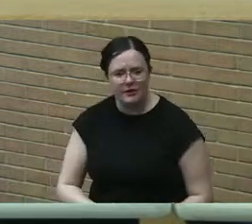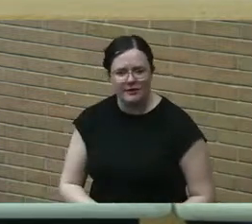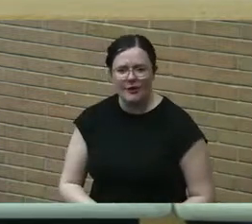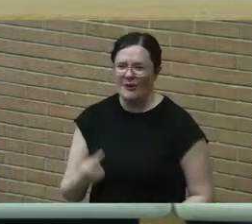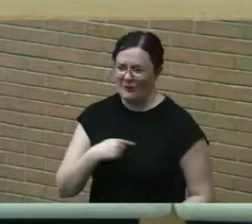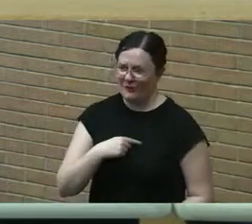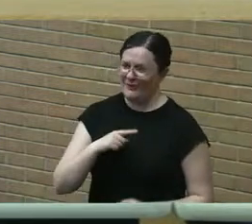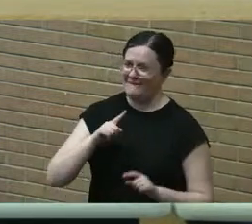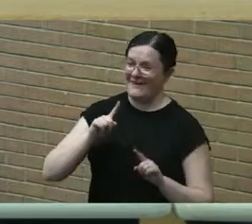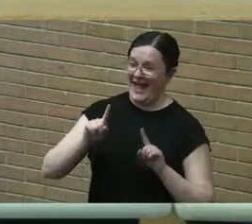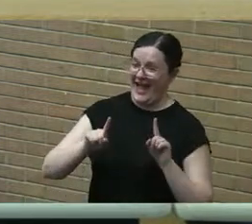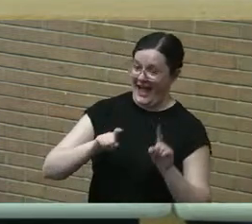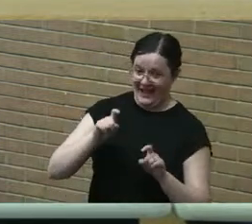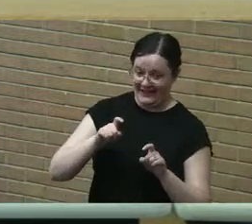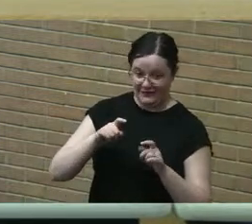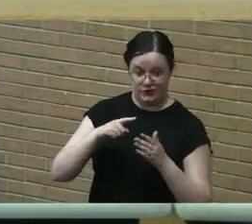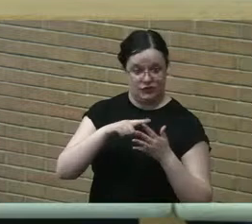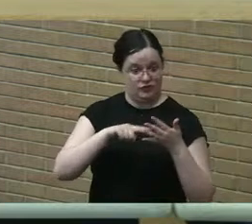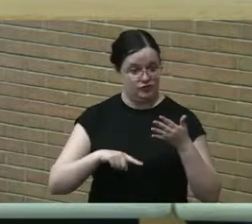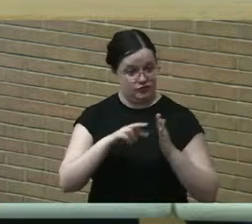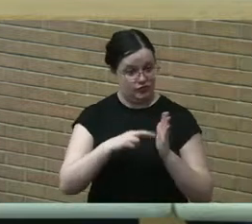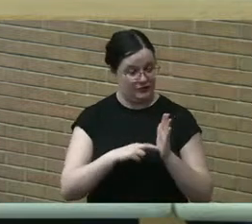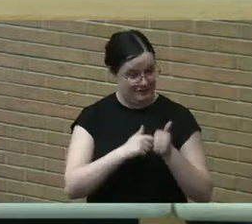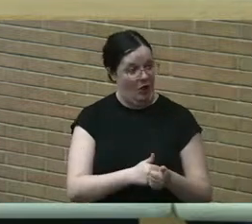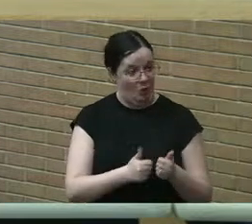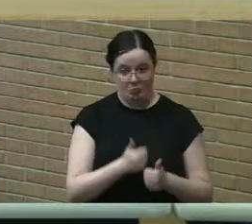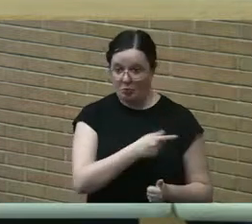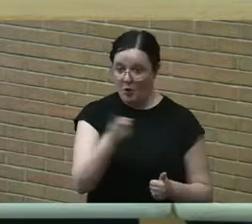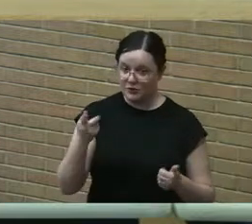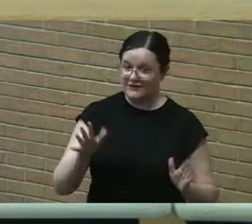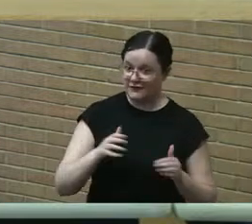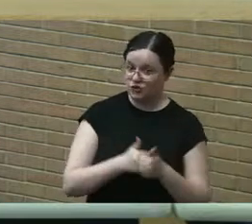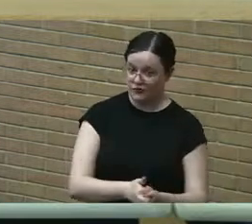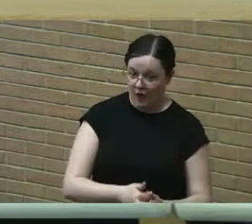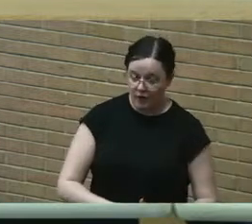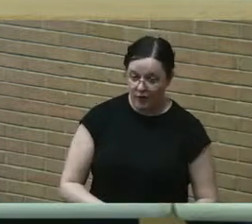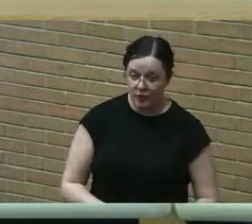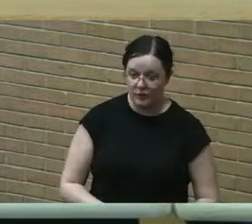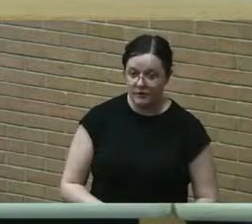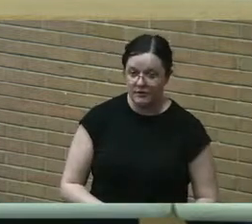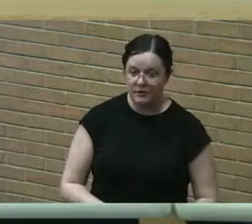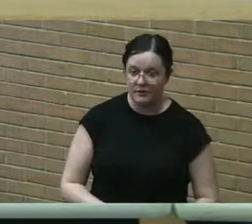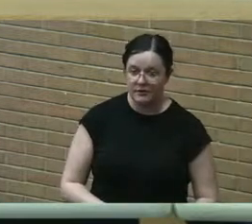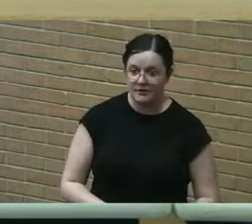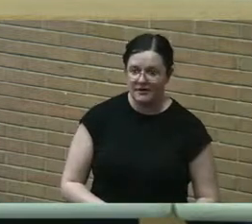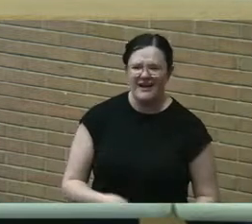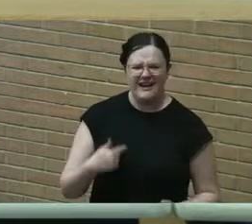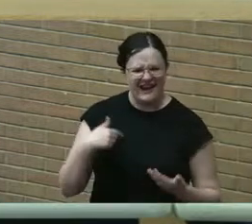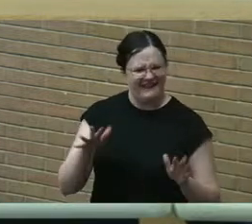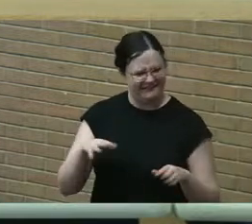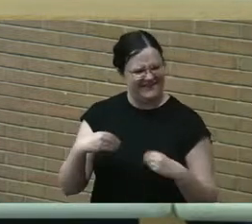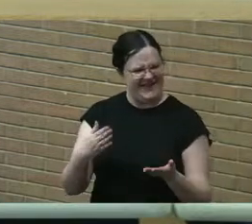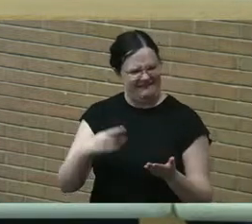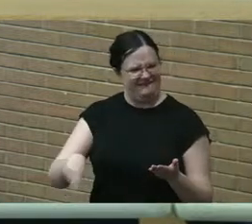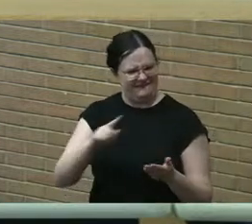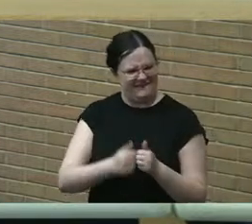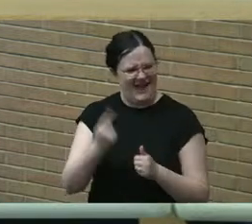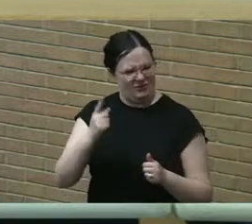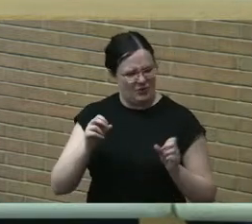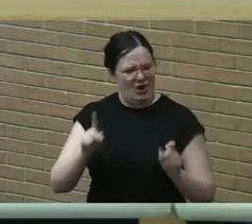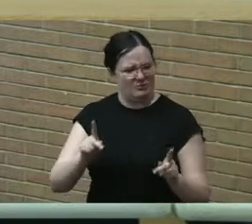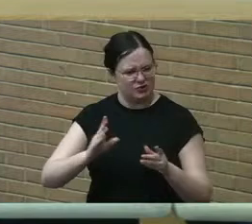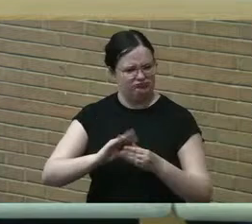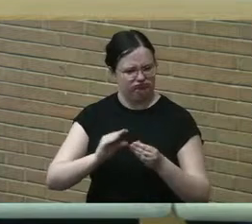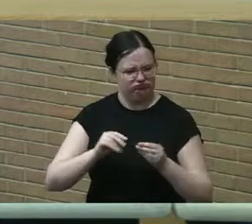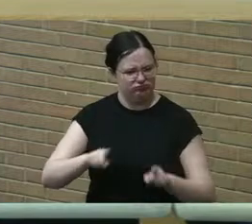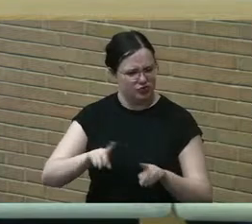and most of you have followed those rules. I gave everybody the opportunity to speak during the